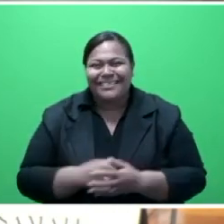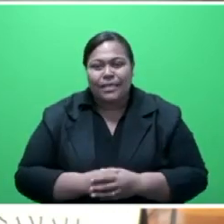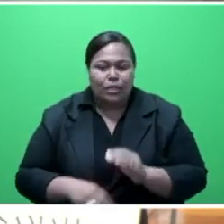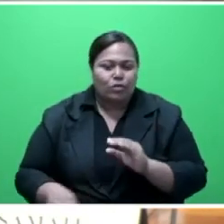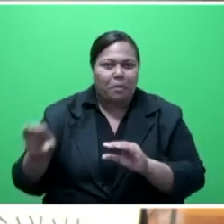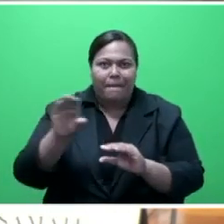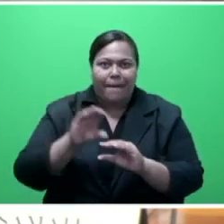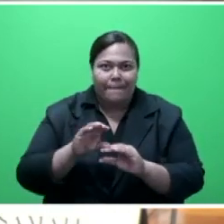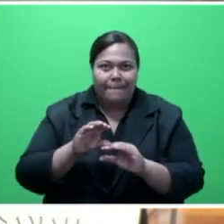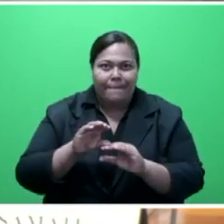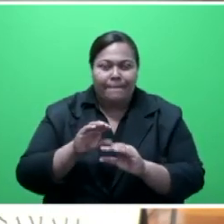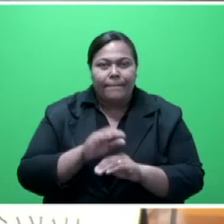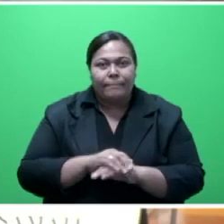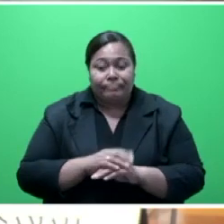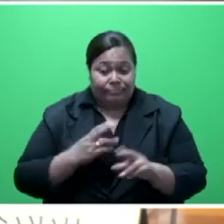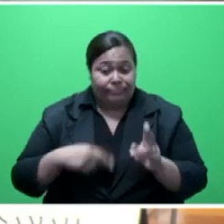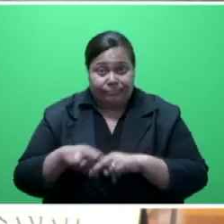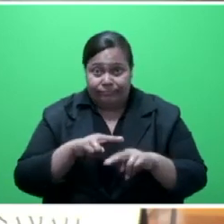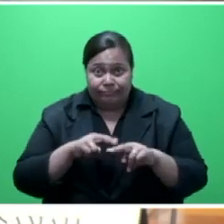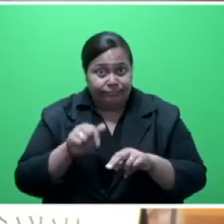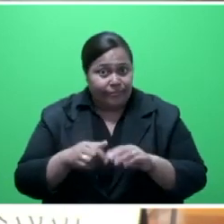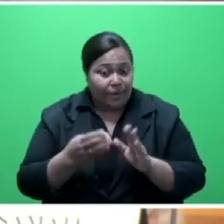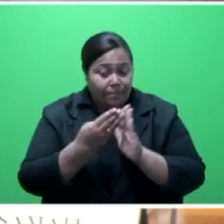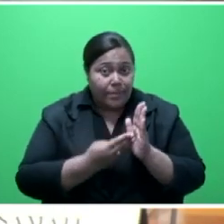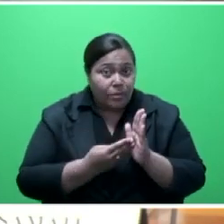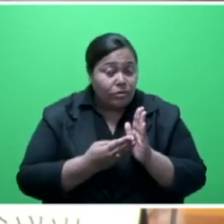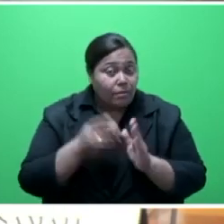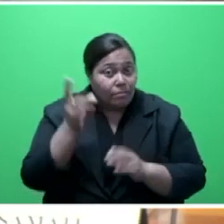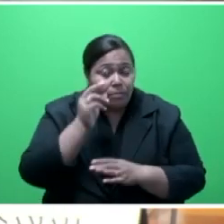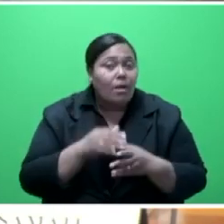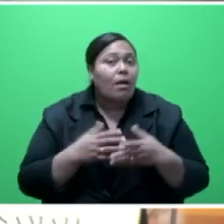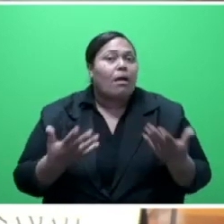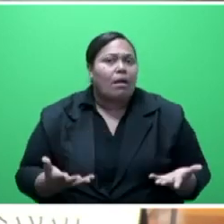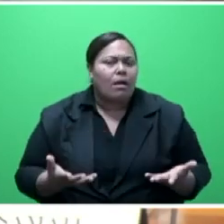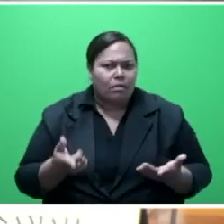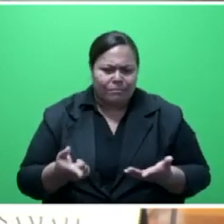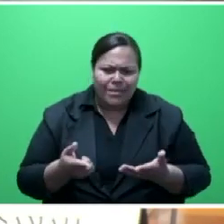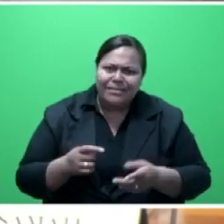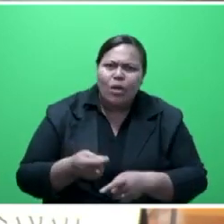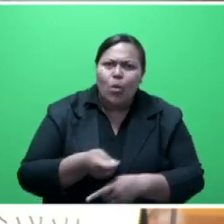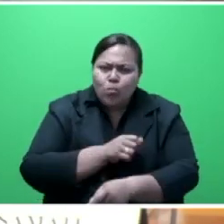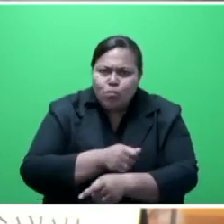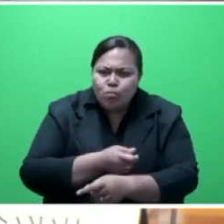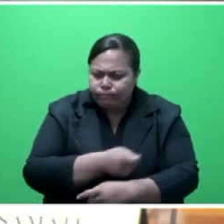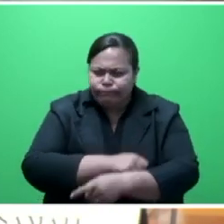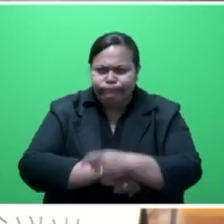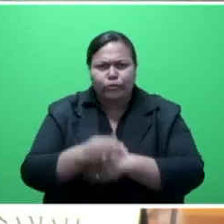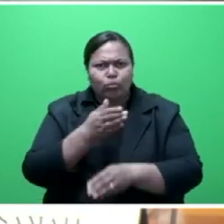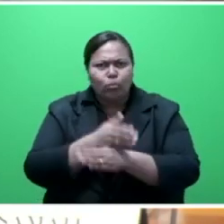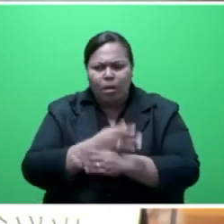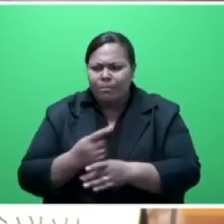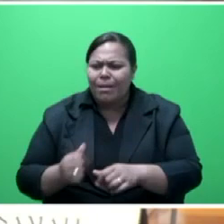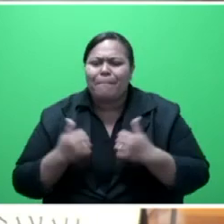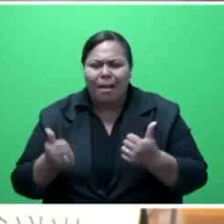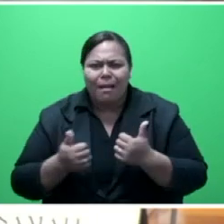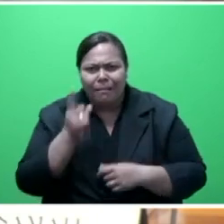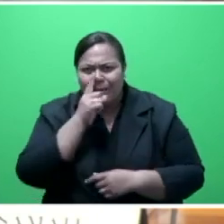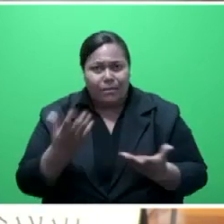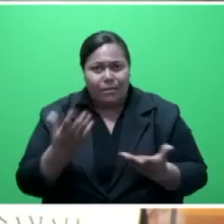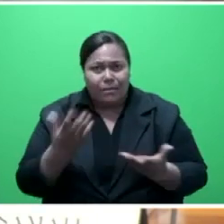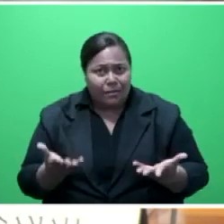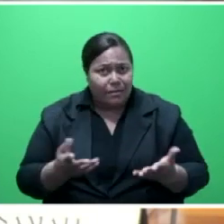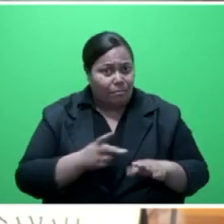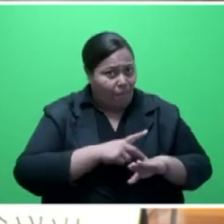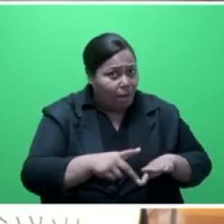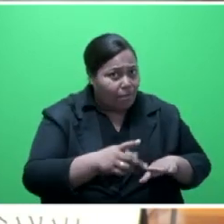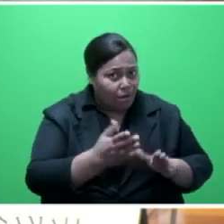Mr. Speaker, sir, this budget has been made possible by extraordinary efforts made by many, including, of course, the Cabinet